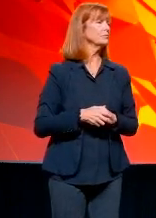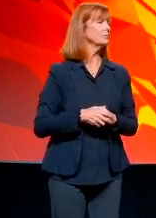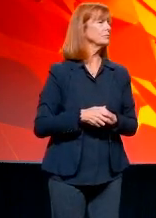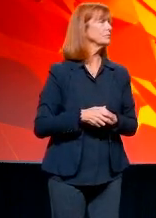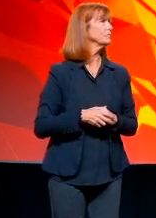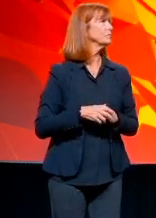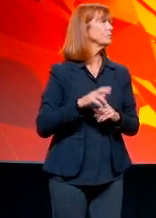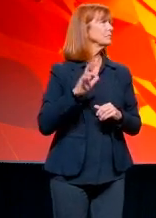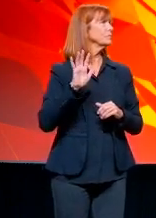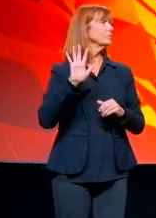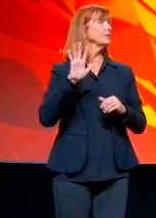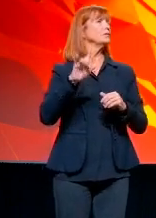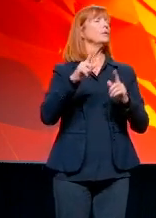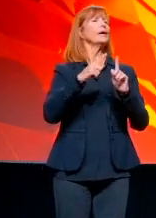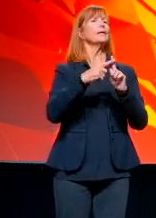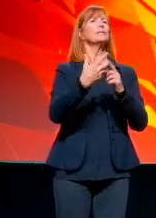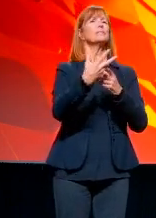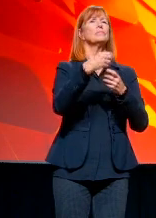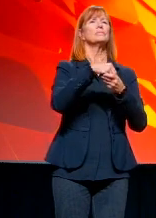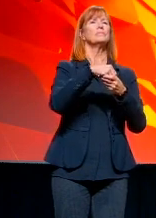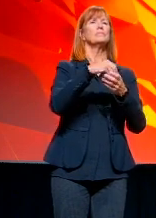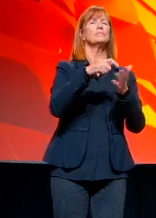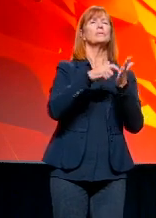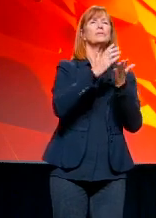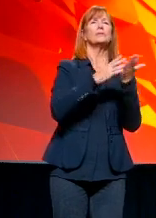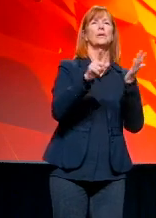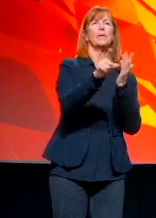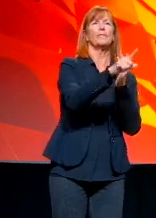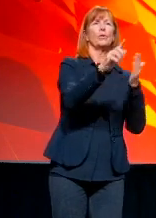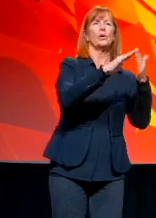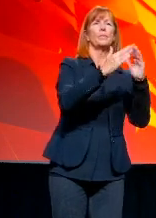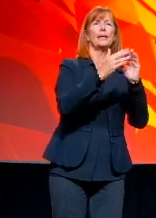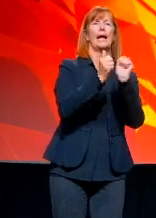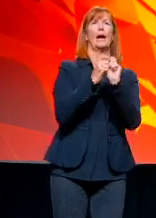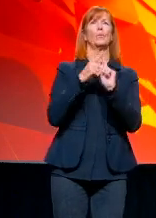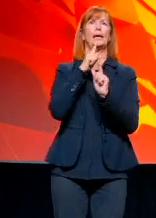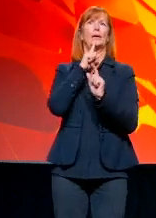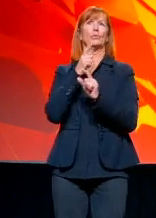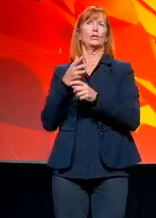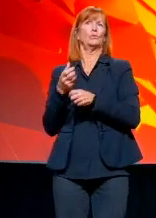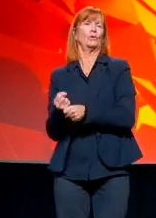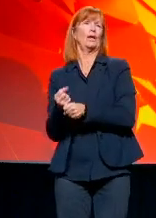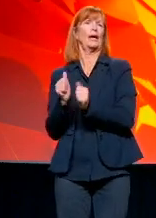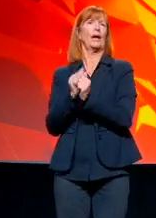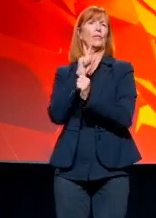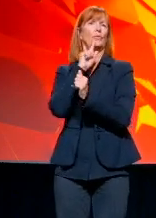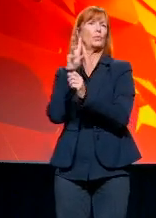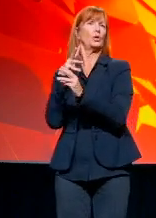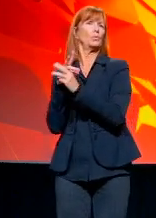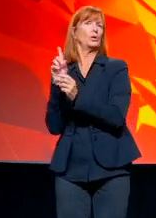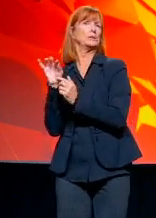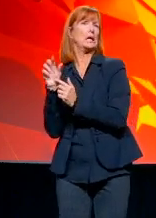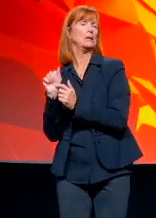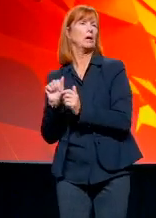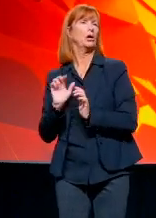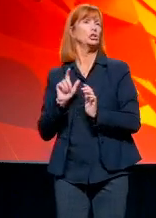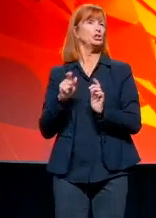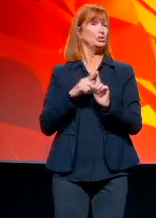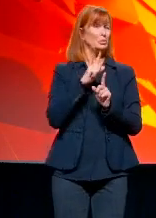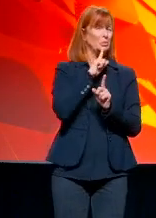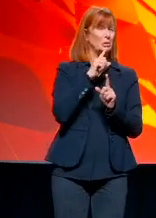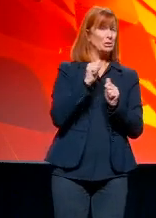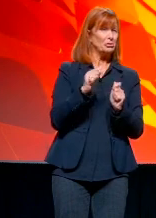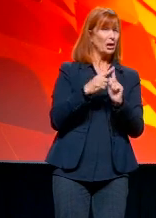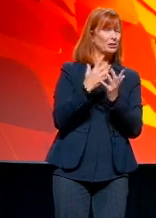robotics community, so how much we can rely on the real-world data only, or shall we even try to leverage synthetic data?